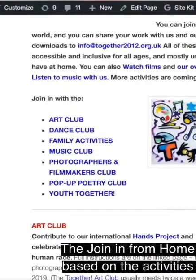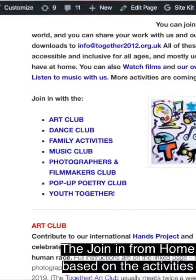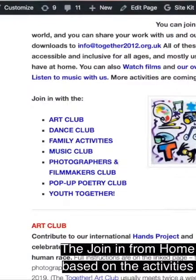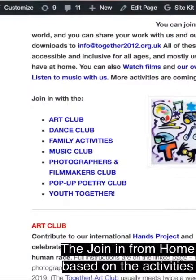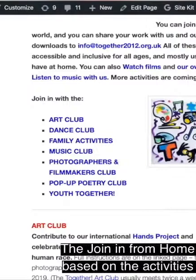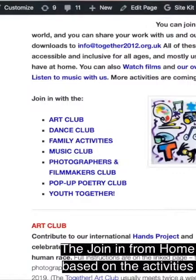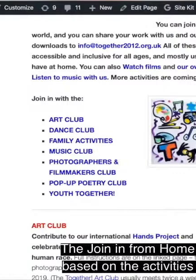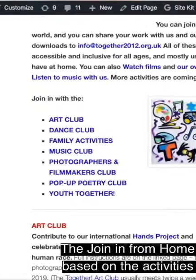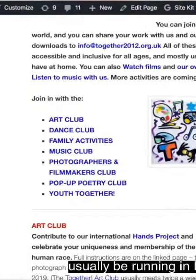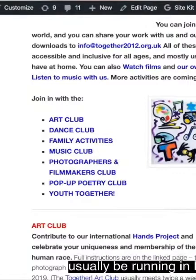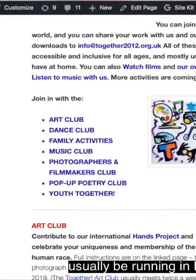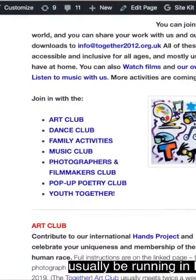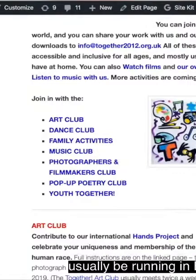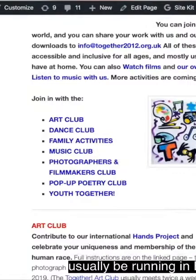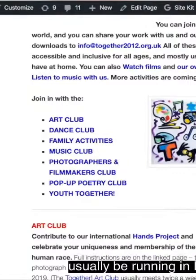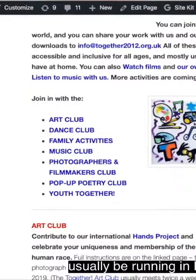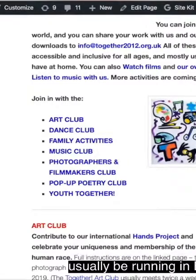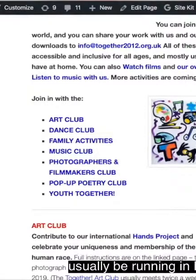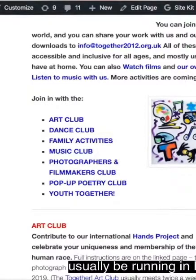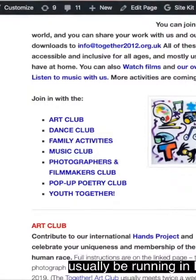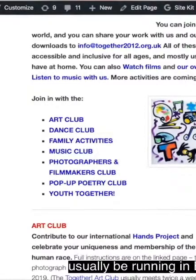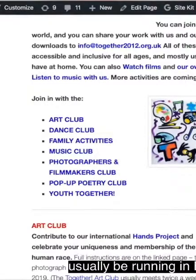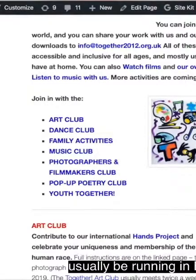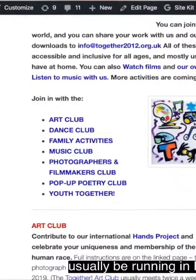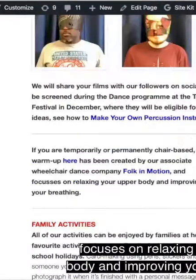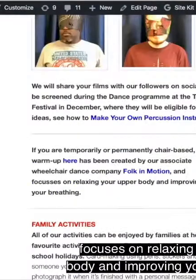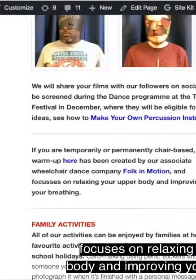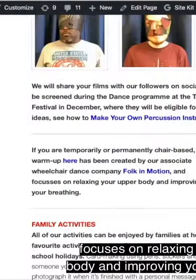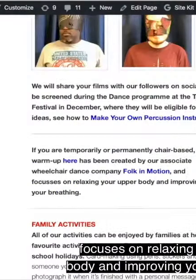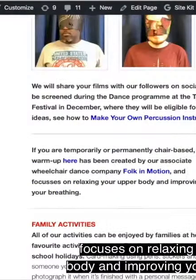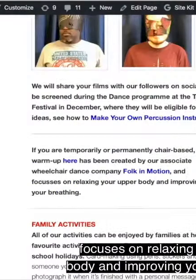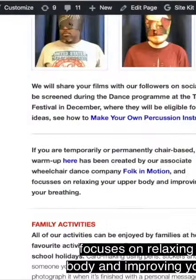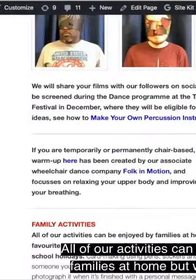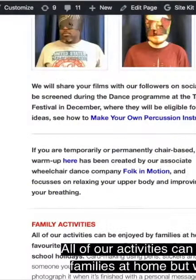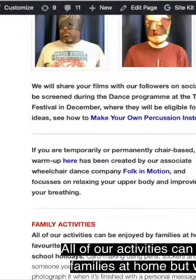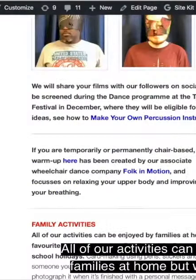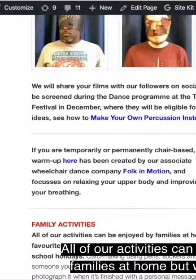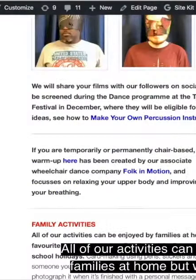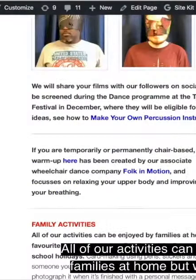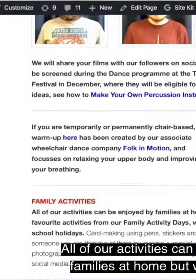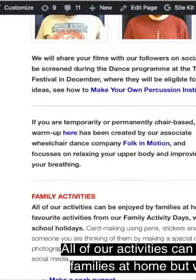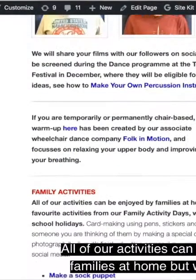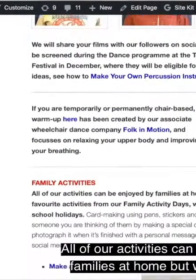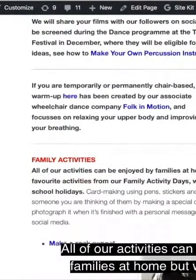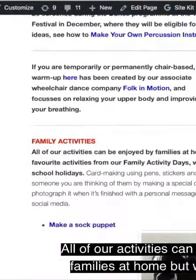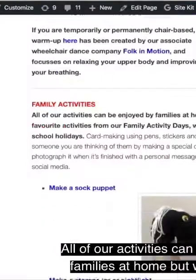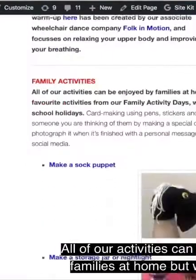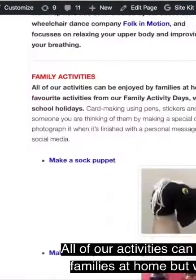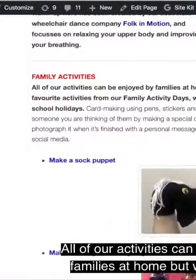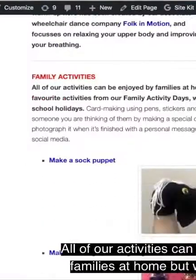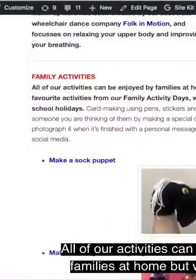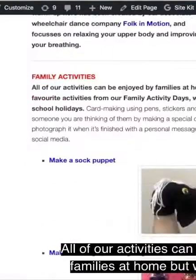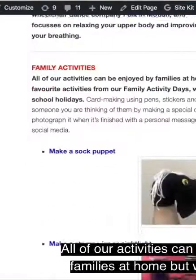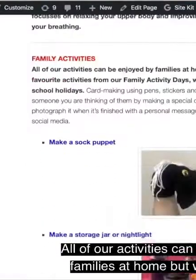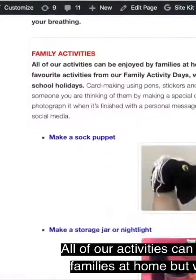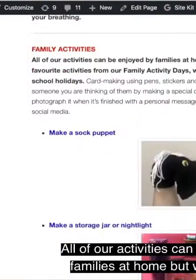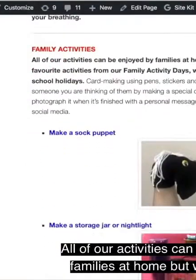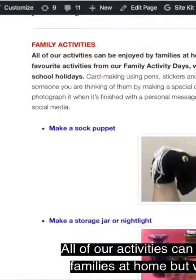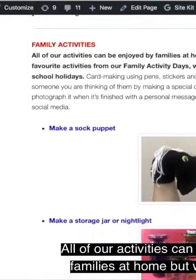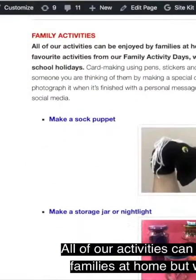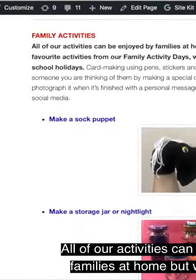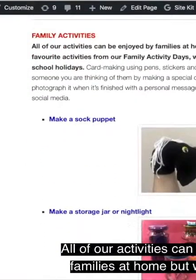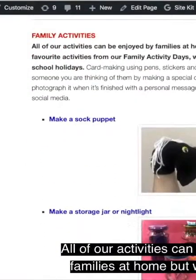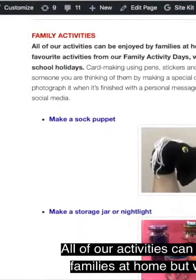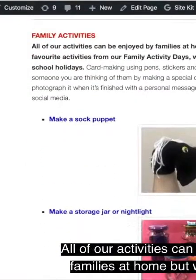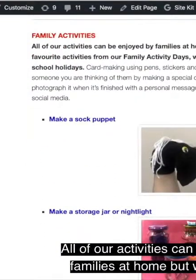the activities that we would usually be running in East London. All of our activities can be enjoyed by families at